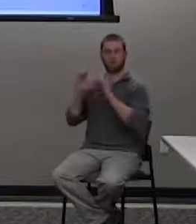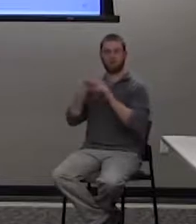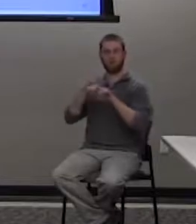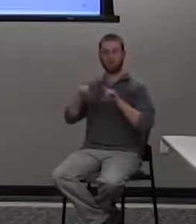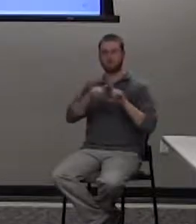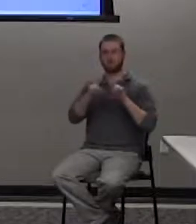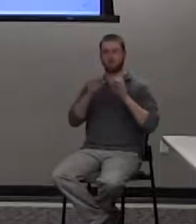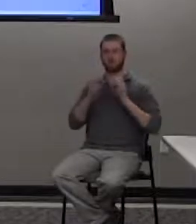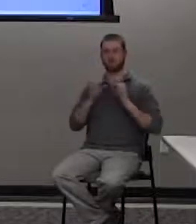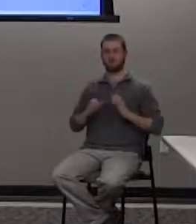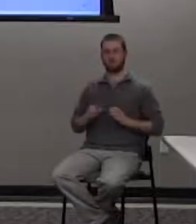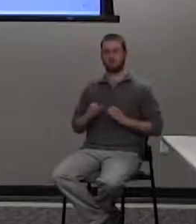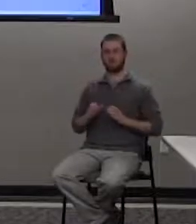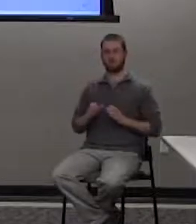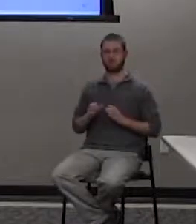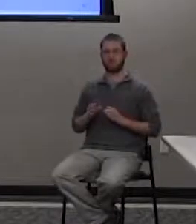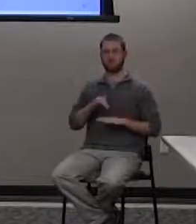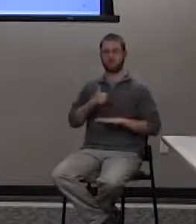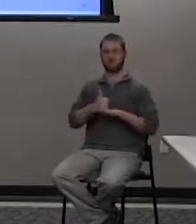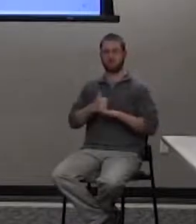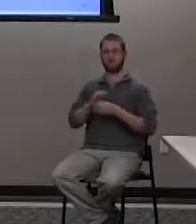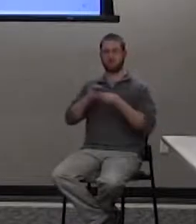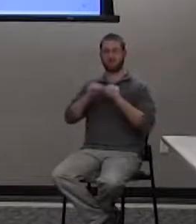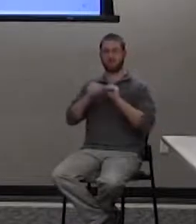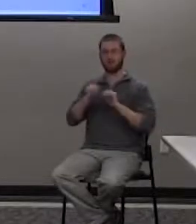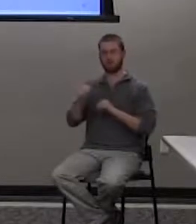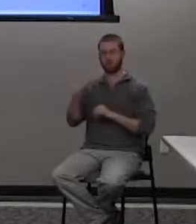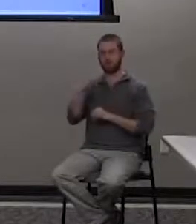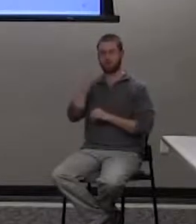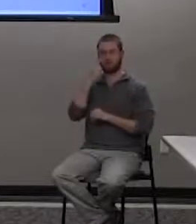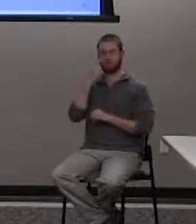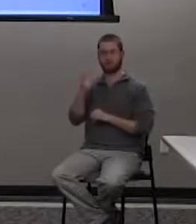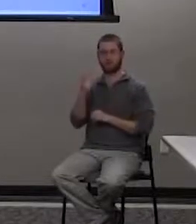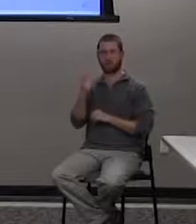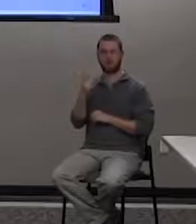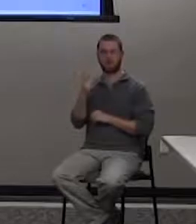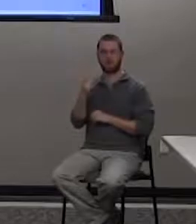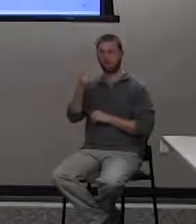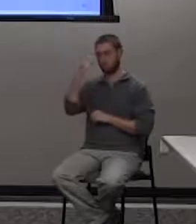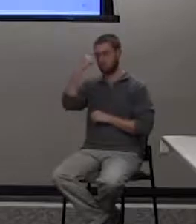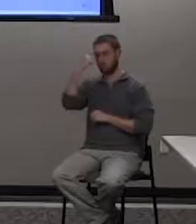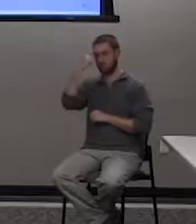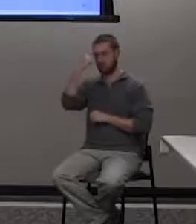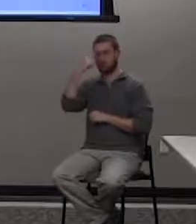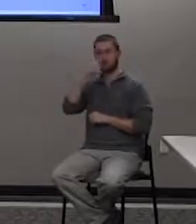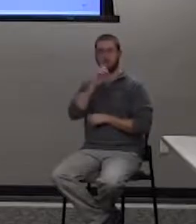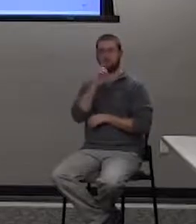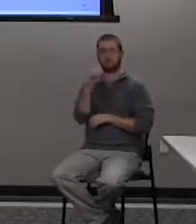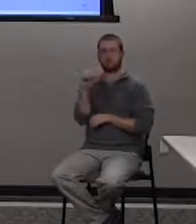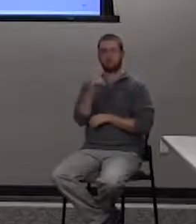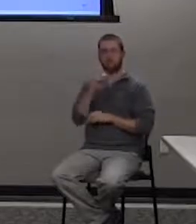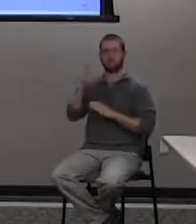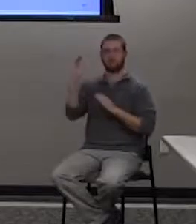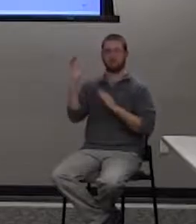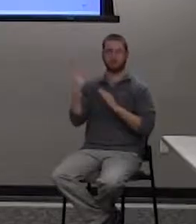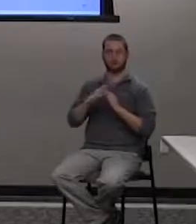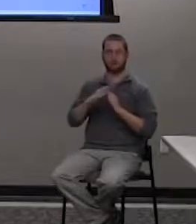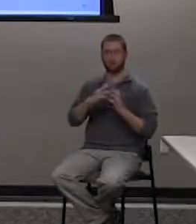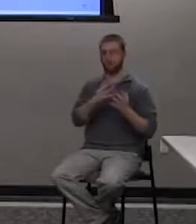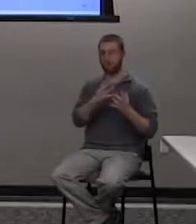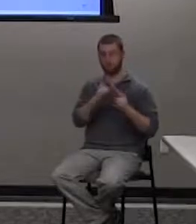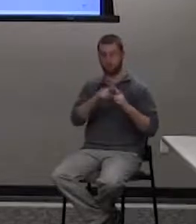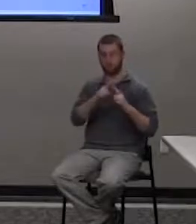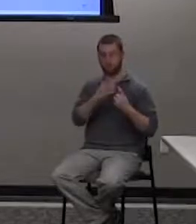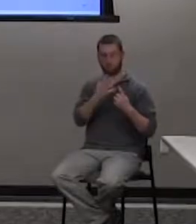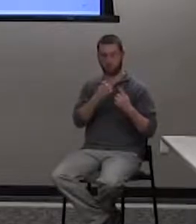different citizens, and based on numbers that you see, do you think Danville, number one, wants to grow? Number